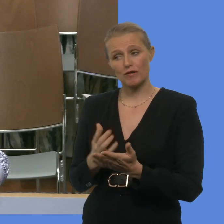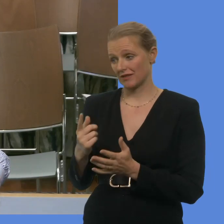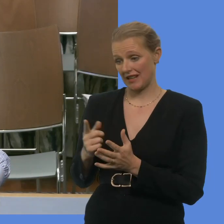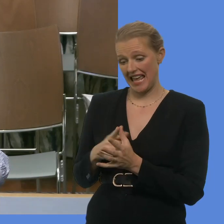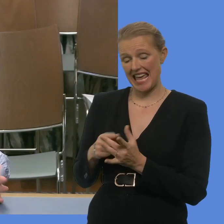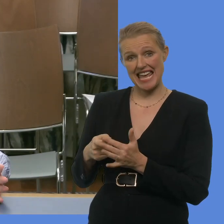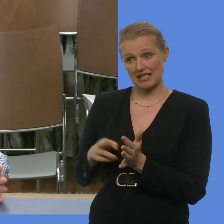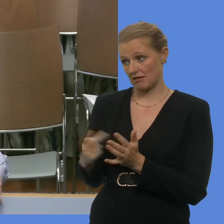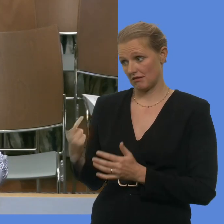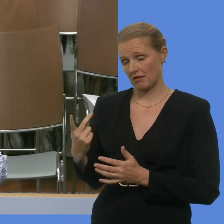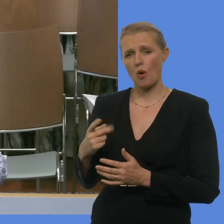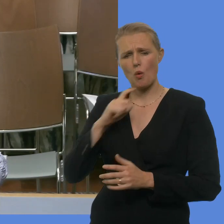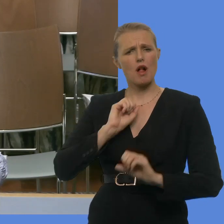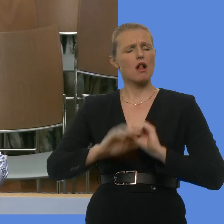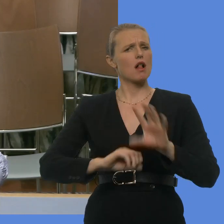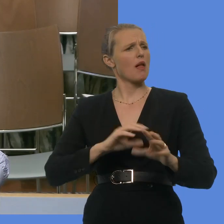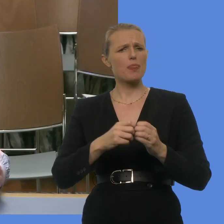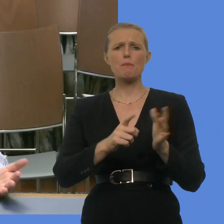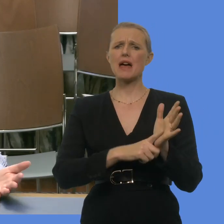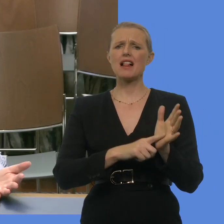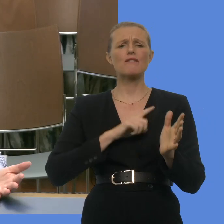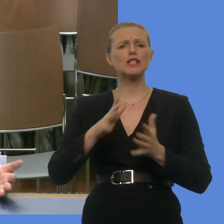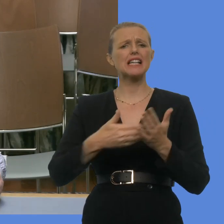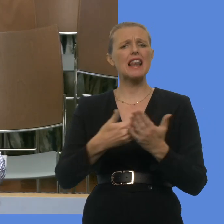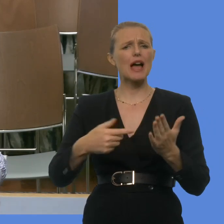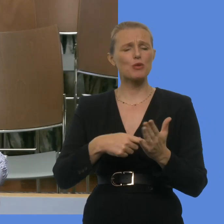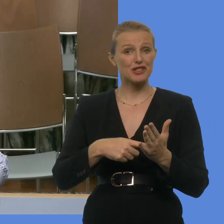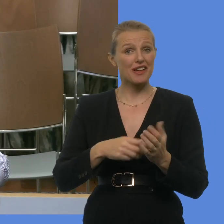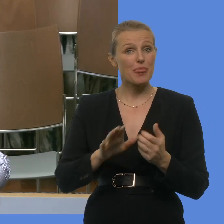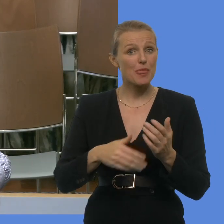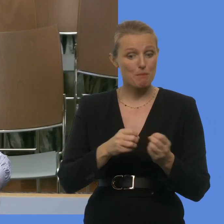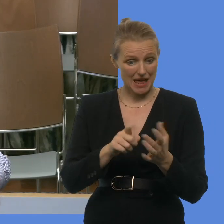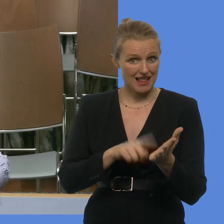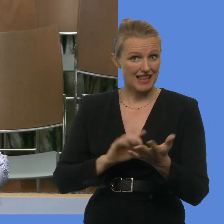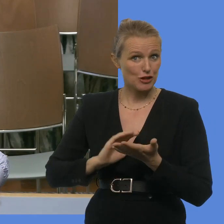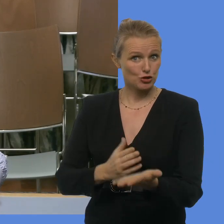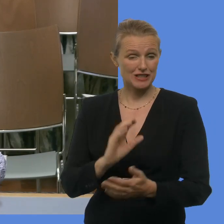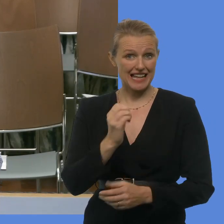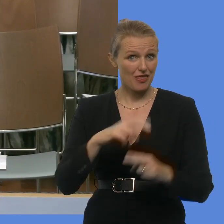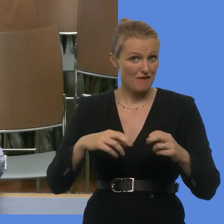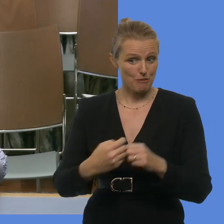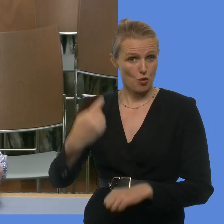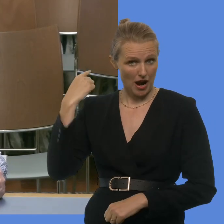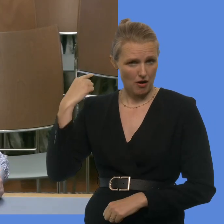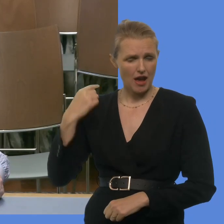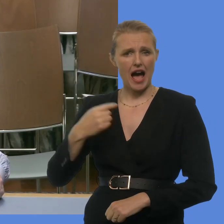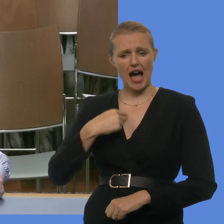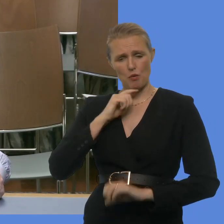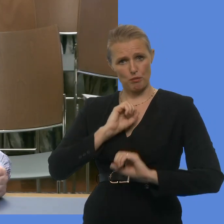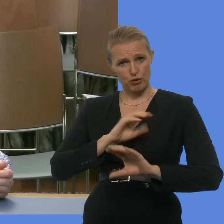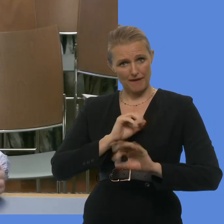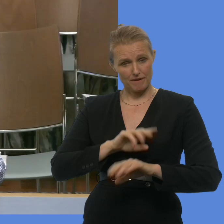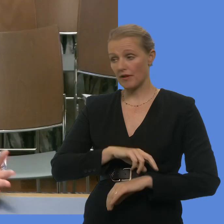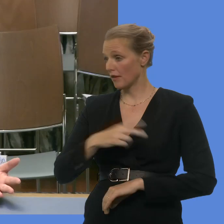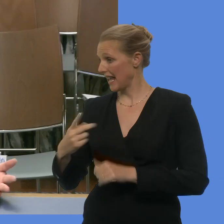will provide an overview of the Sign Language Bill as introduced to the Assembly on the 10th of February. We'll each brief the committee